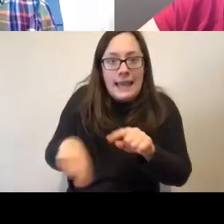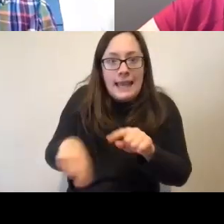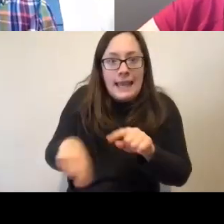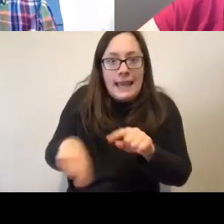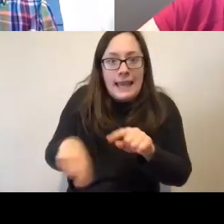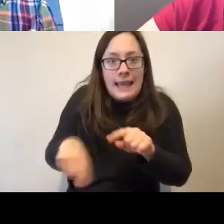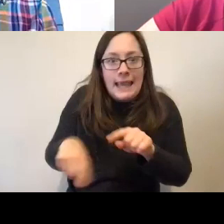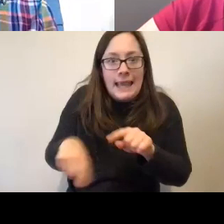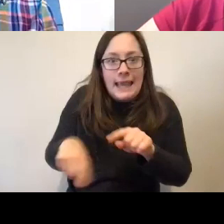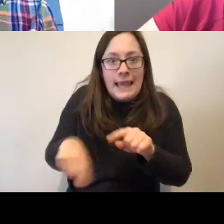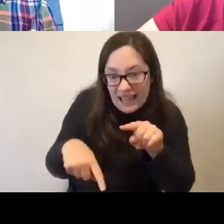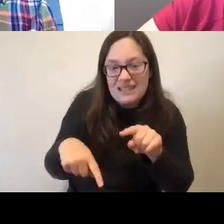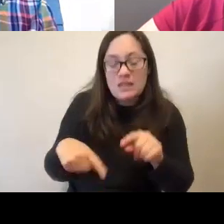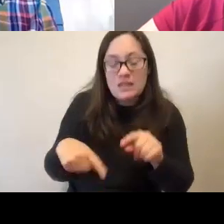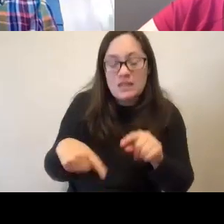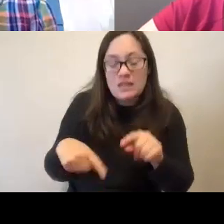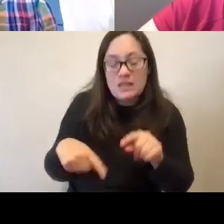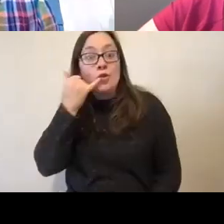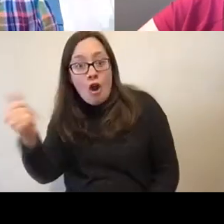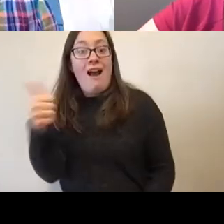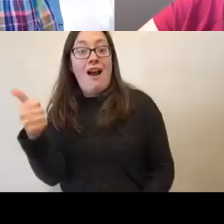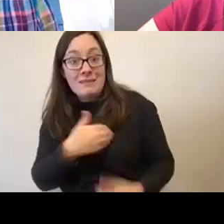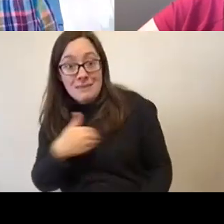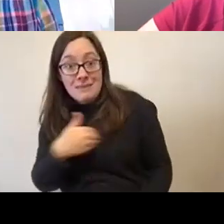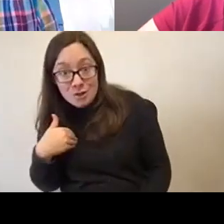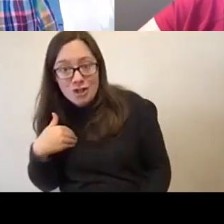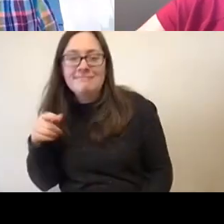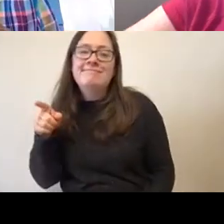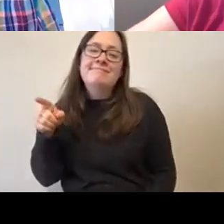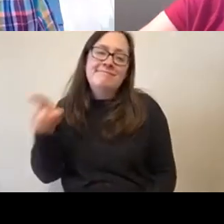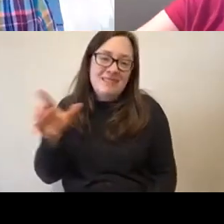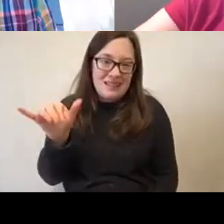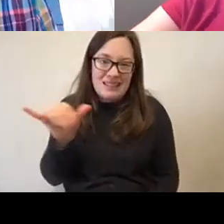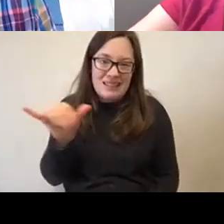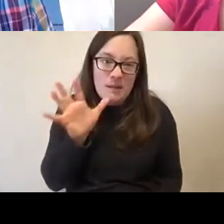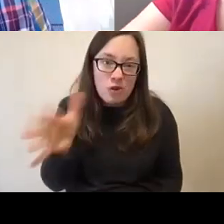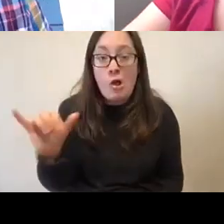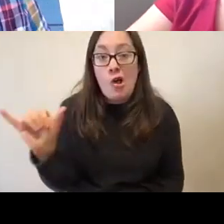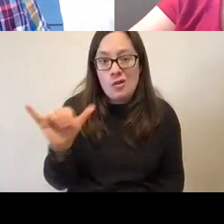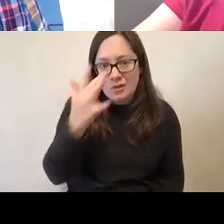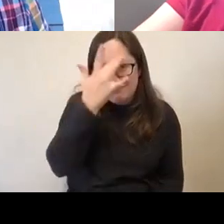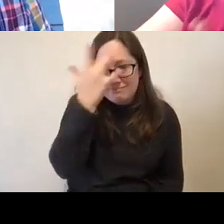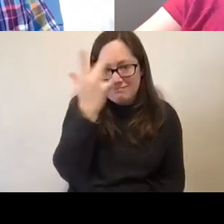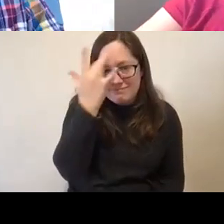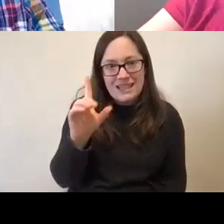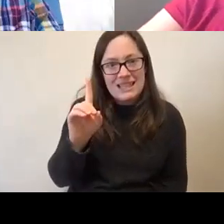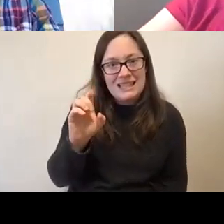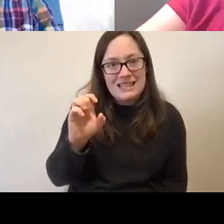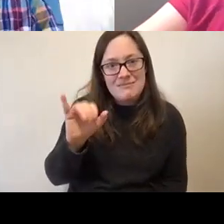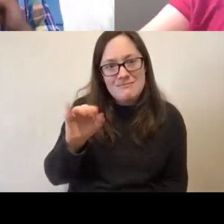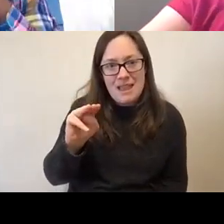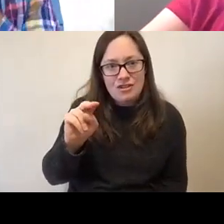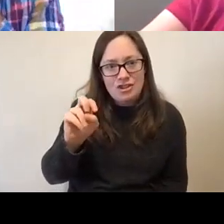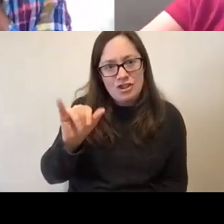different family member. She also has dementia, so that has been difficult. I'm actually,